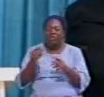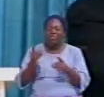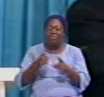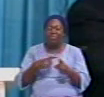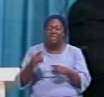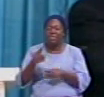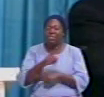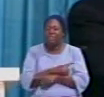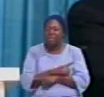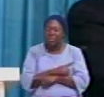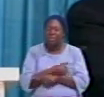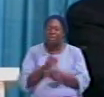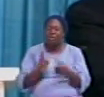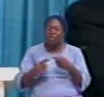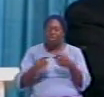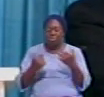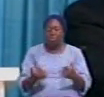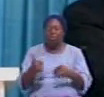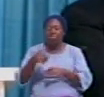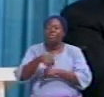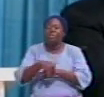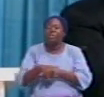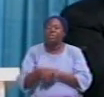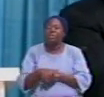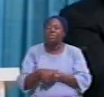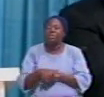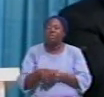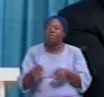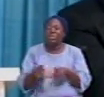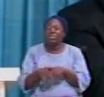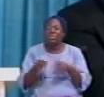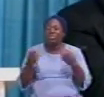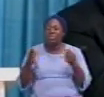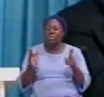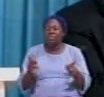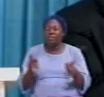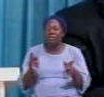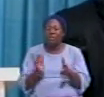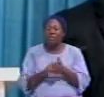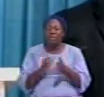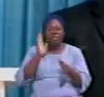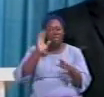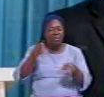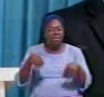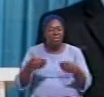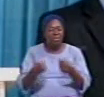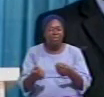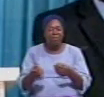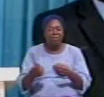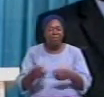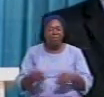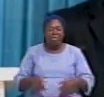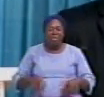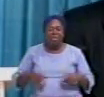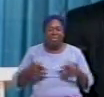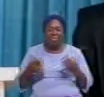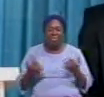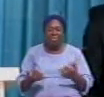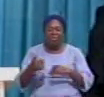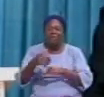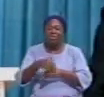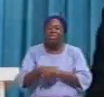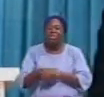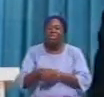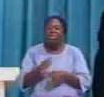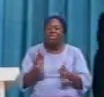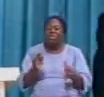to this particular night, as many as are going to give their lives tonight, and those that have given their lives in